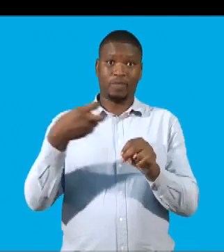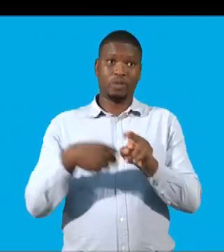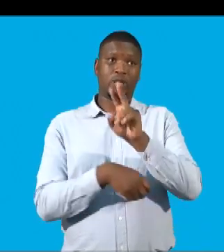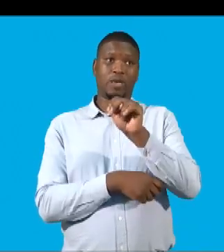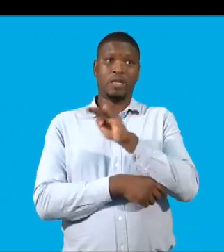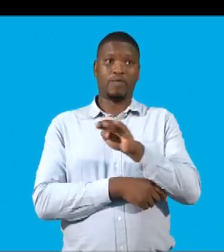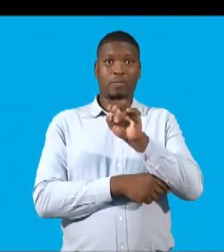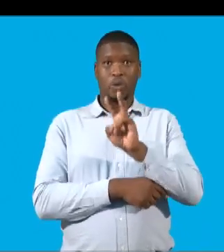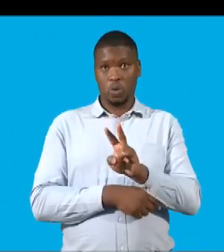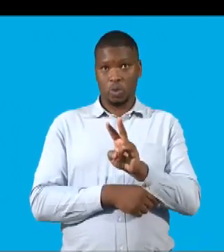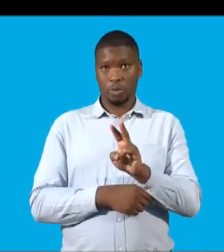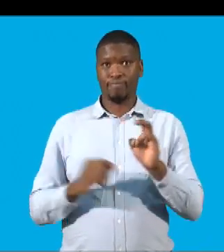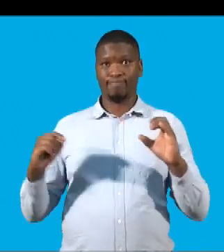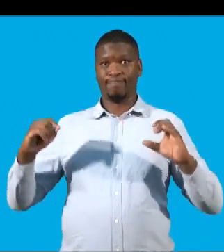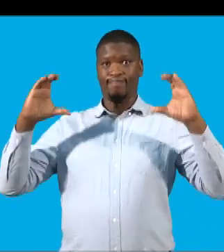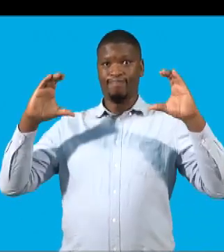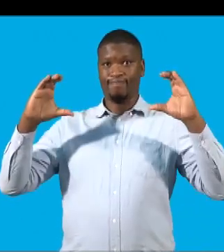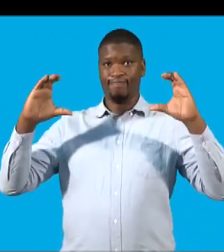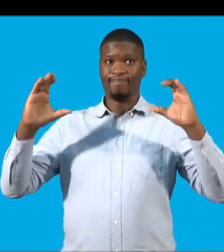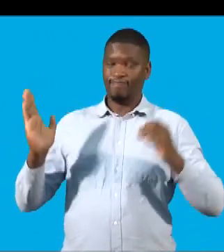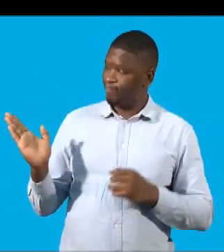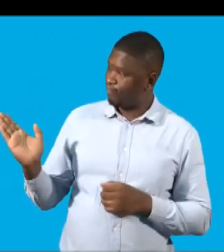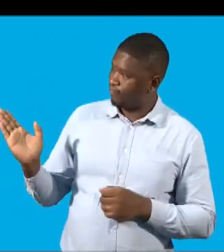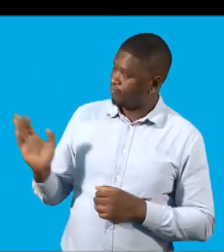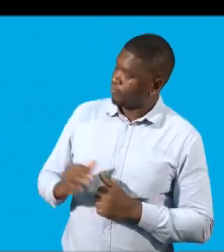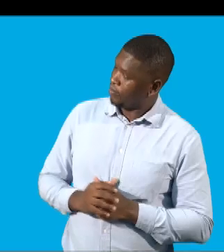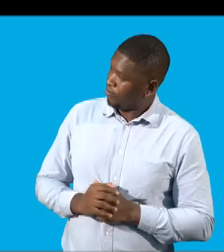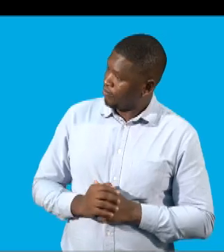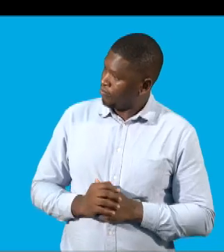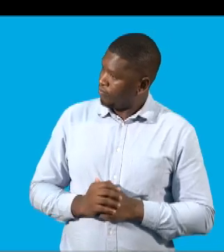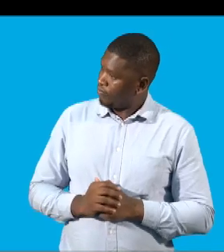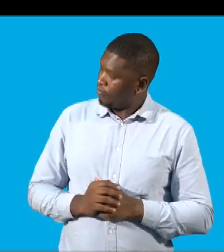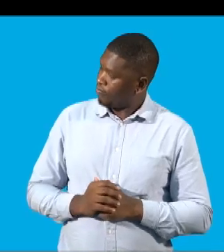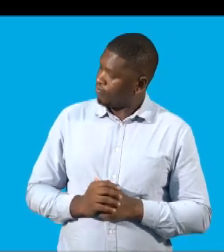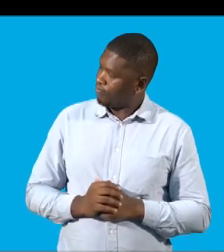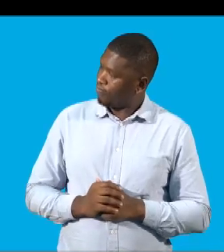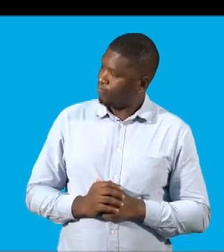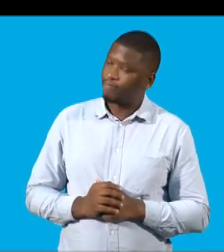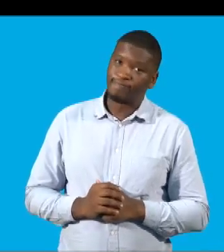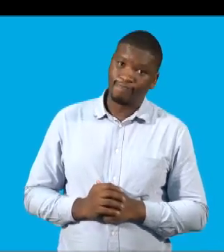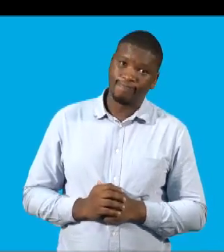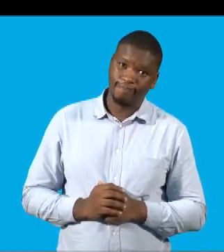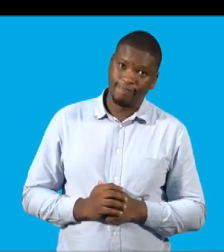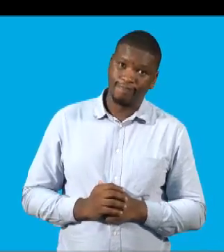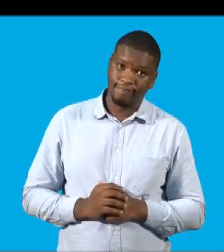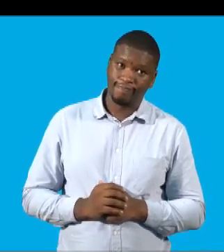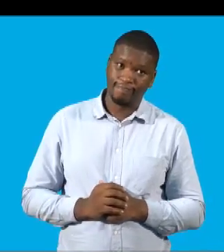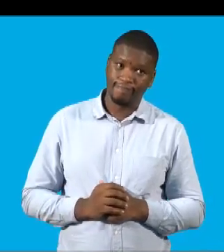n divided by 2. Then we open that bracket, that's 2a plus n minus 1,